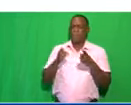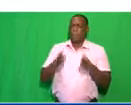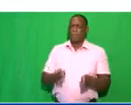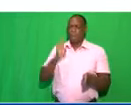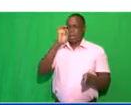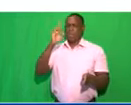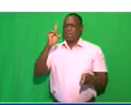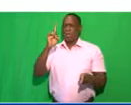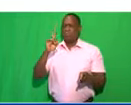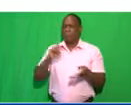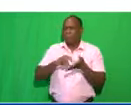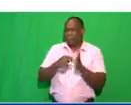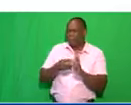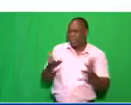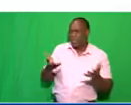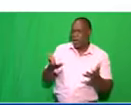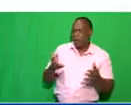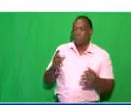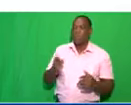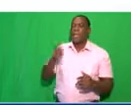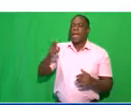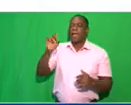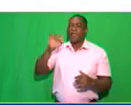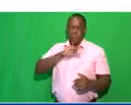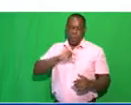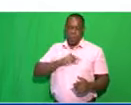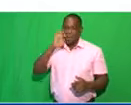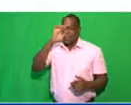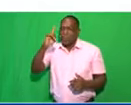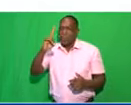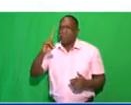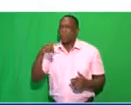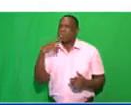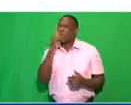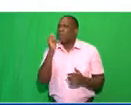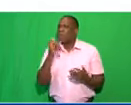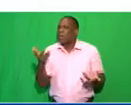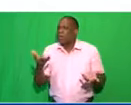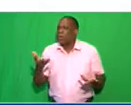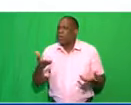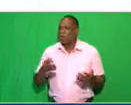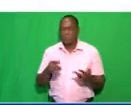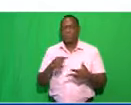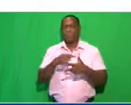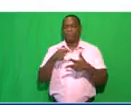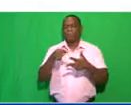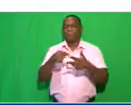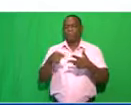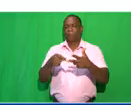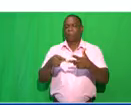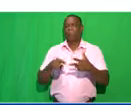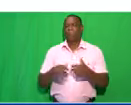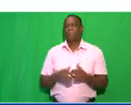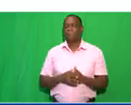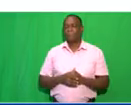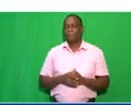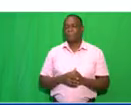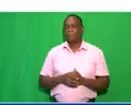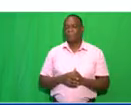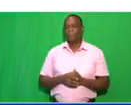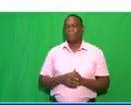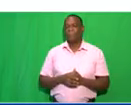education? And we may think we know the answers to all of those things. And actually, we do, because we find that children are often asked very